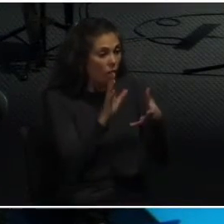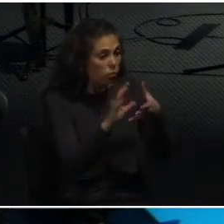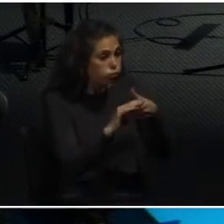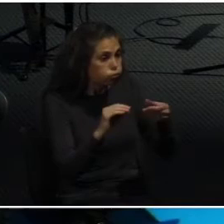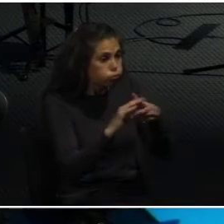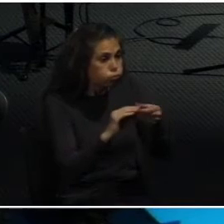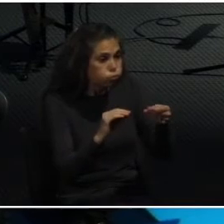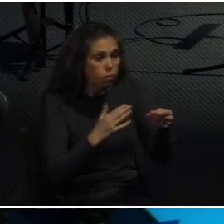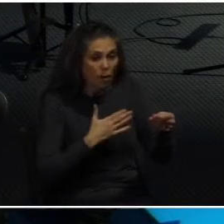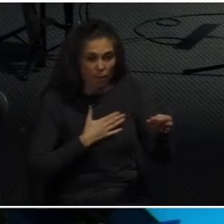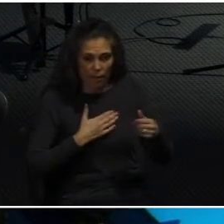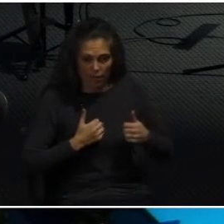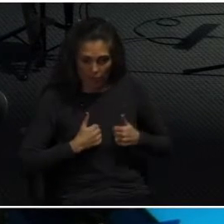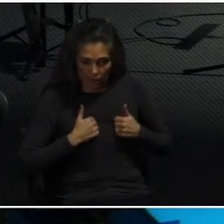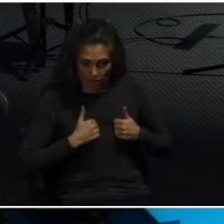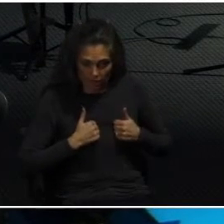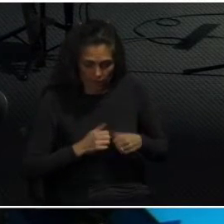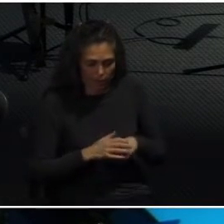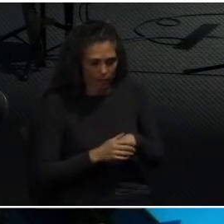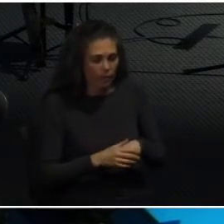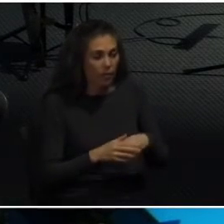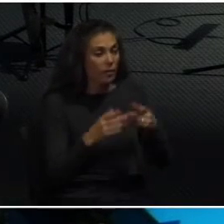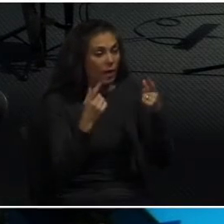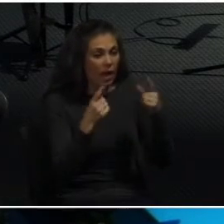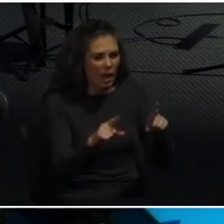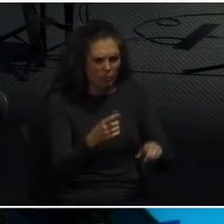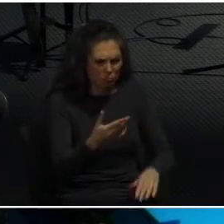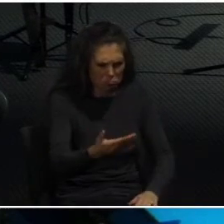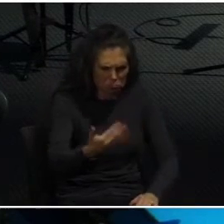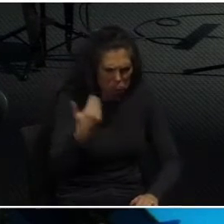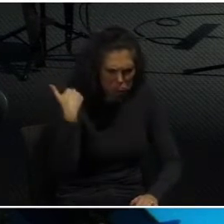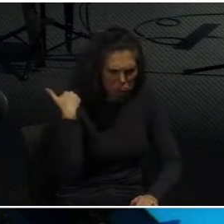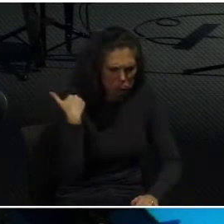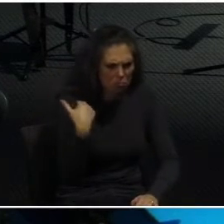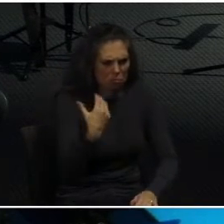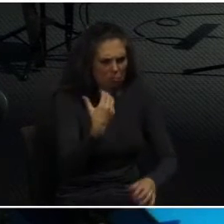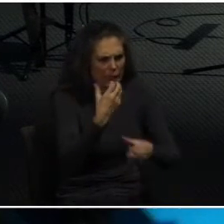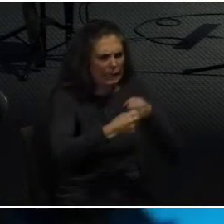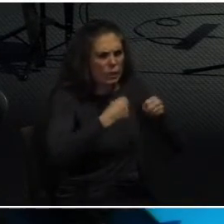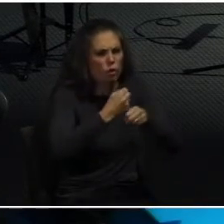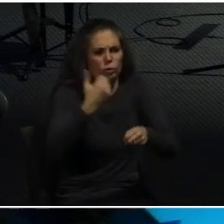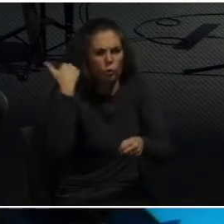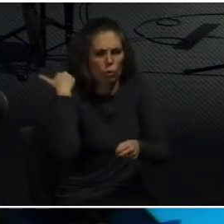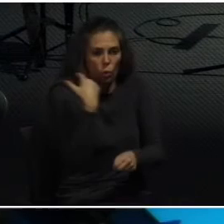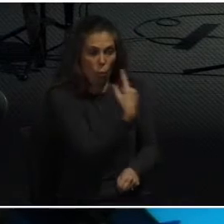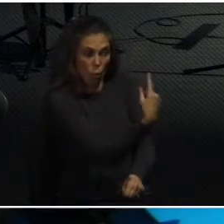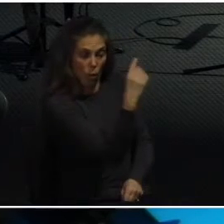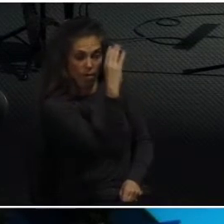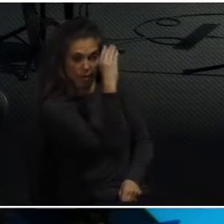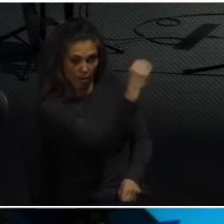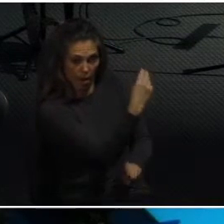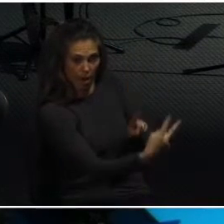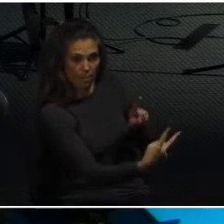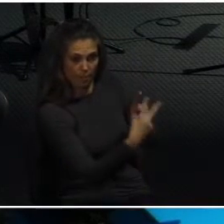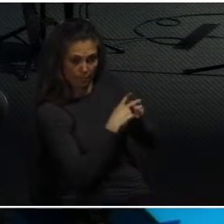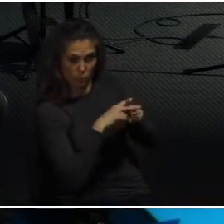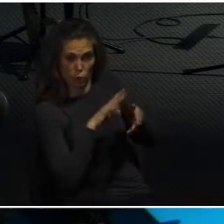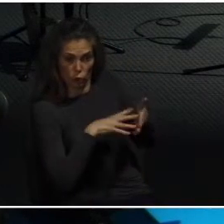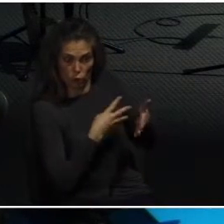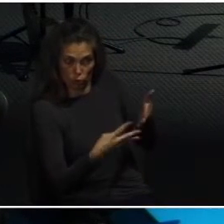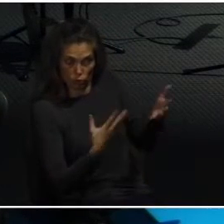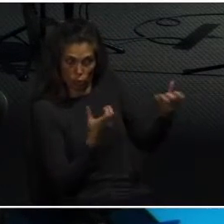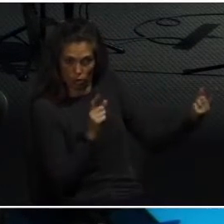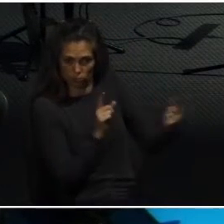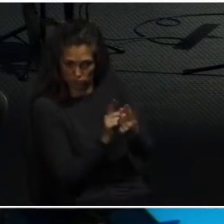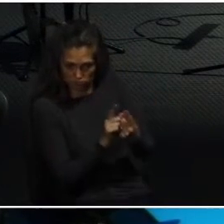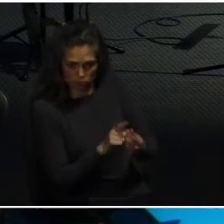Many years ago, a guy booked an appointment to come and see me, and when he arrived, I could tell that he was